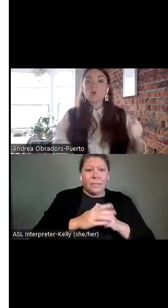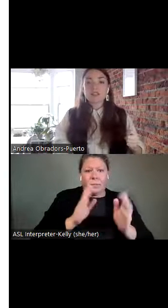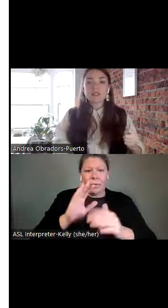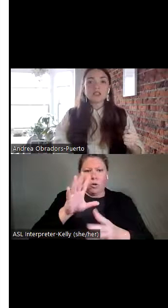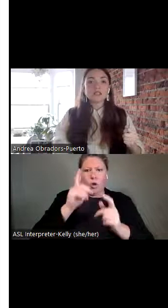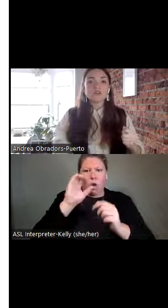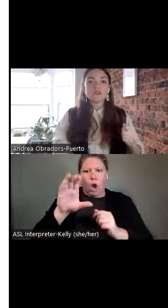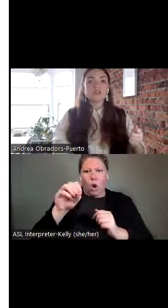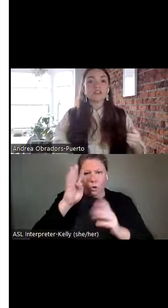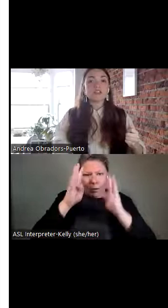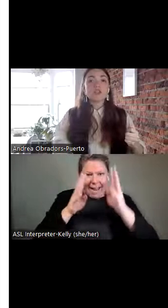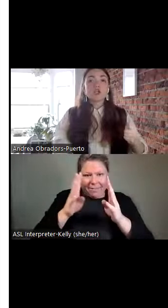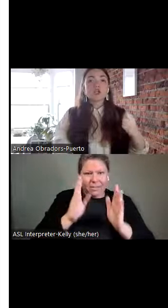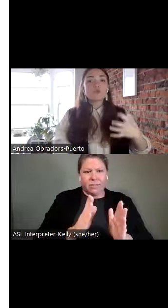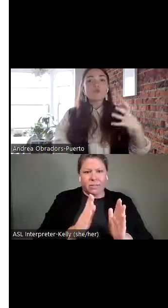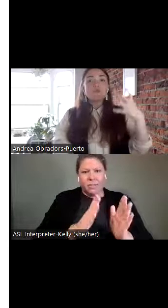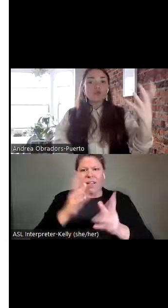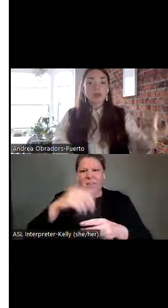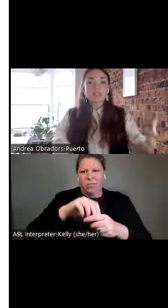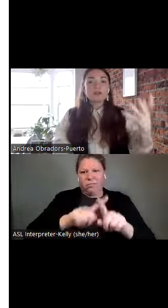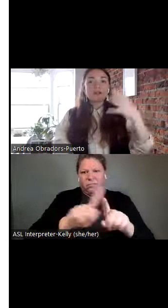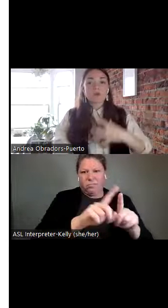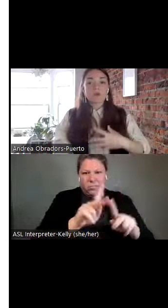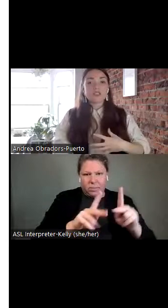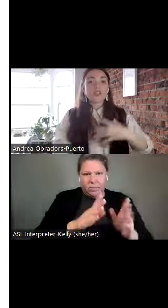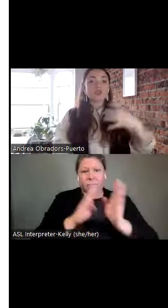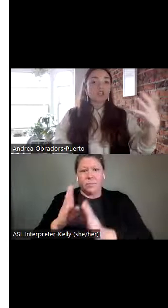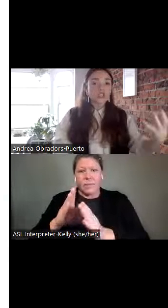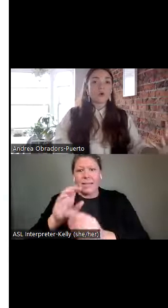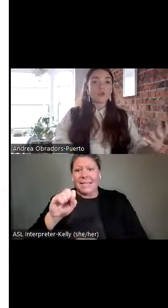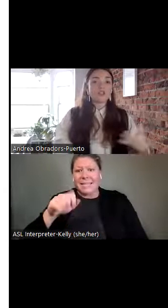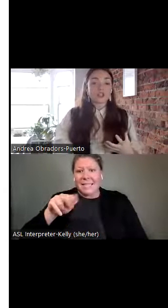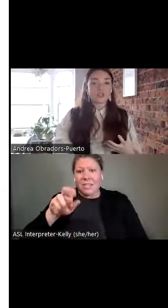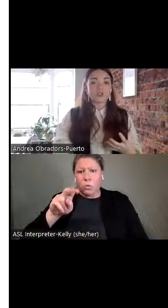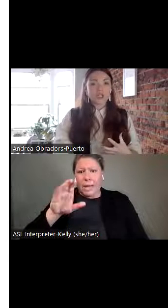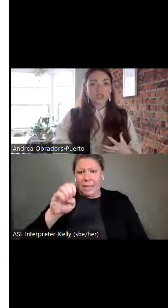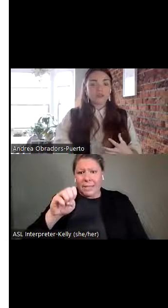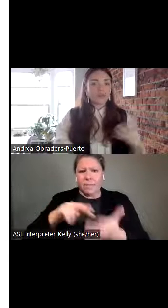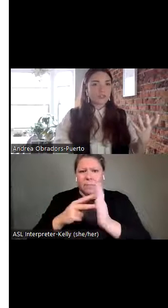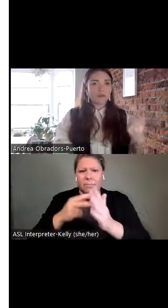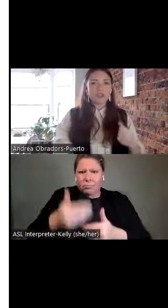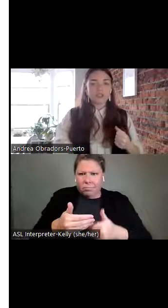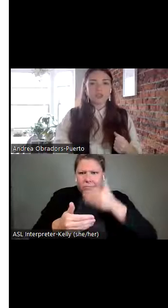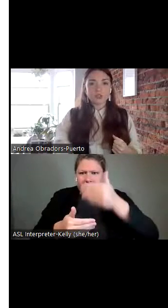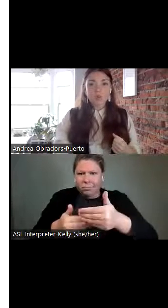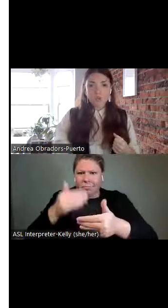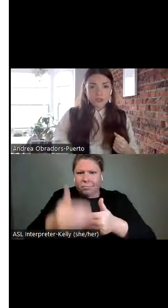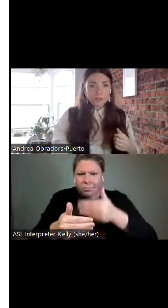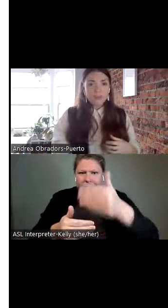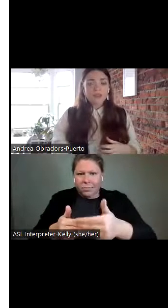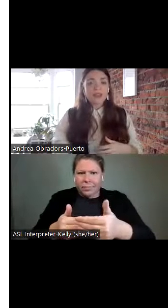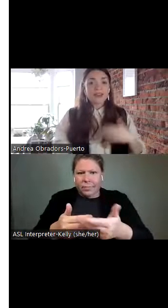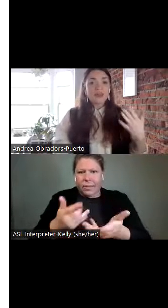be sequencing. So services should be visualized by sequences or key moments in a customer journey. For example, that's a tool that we